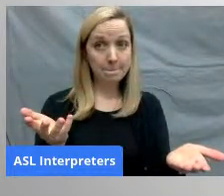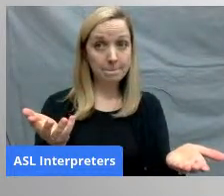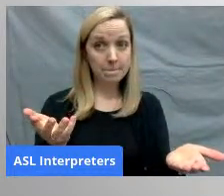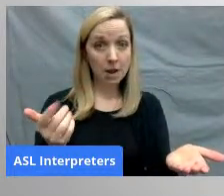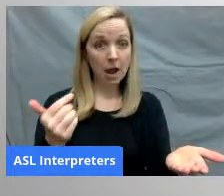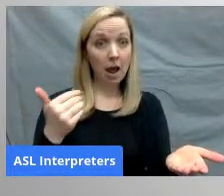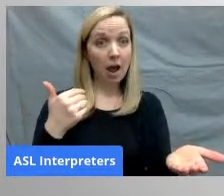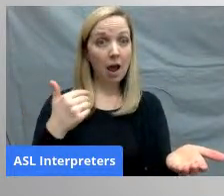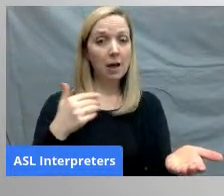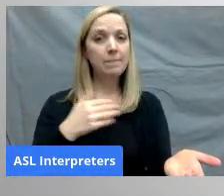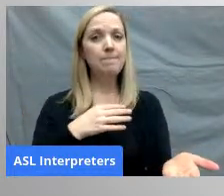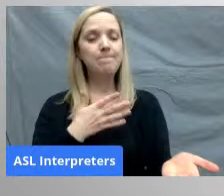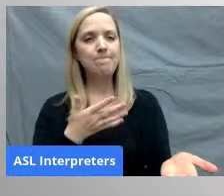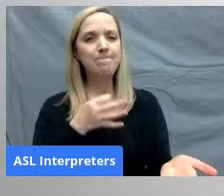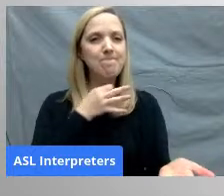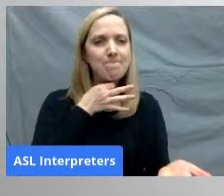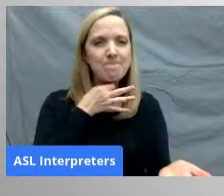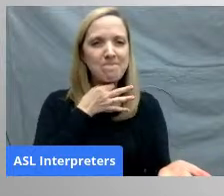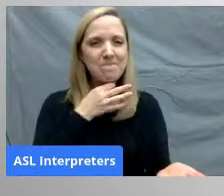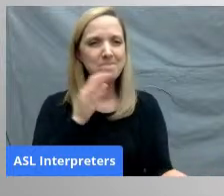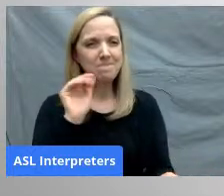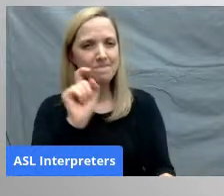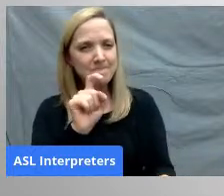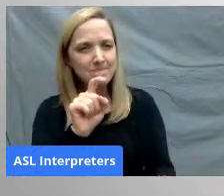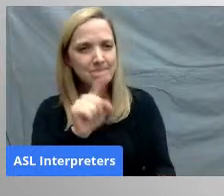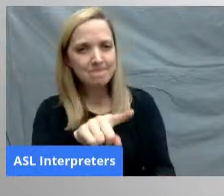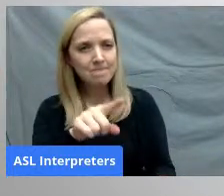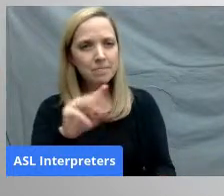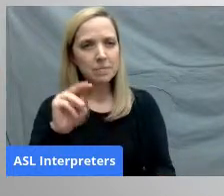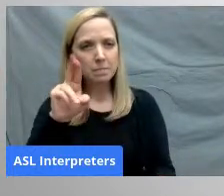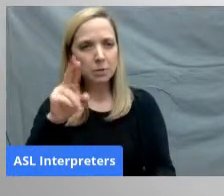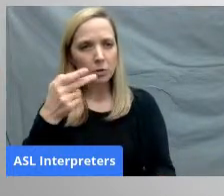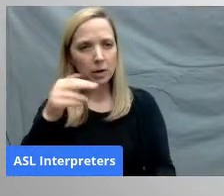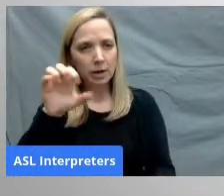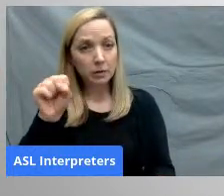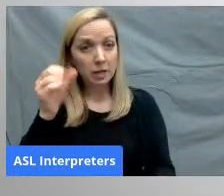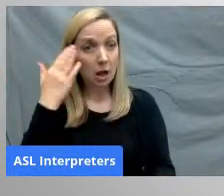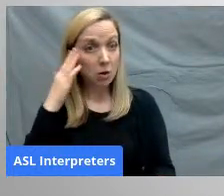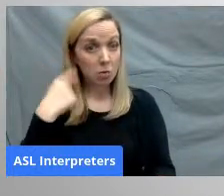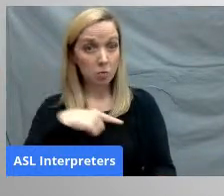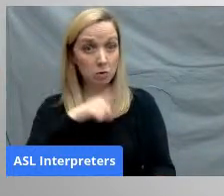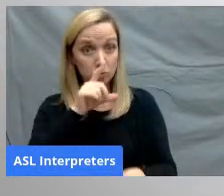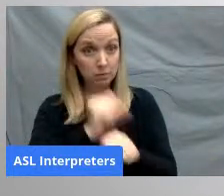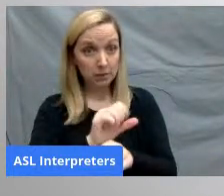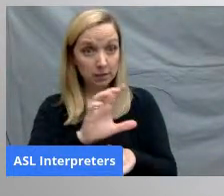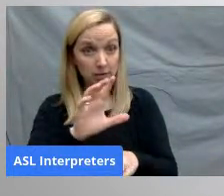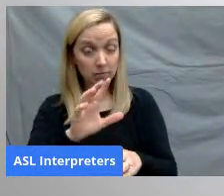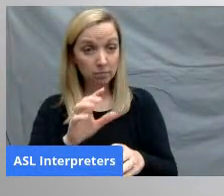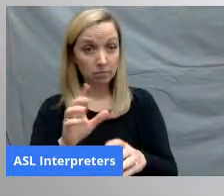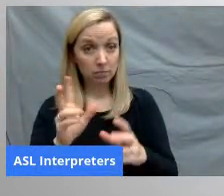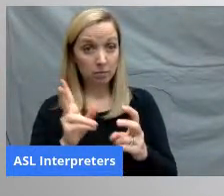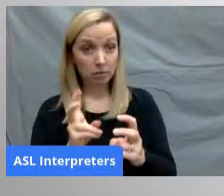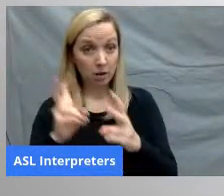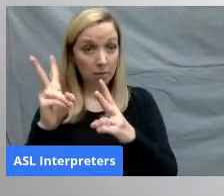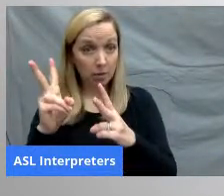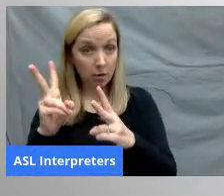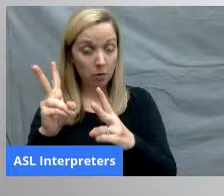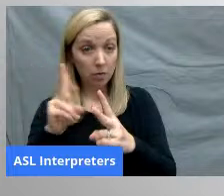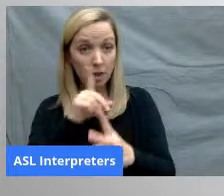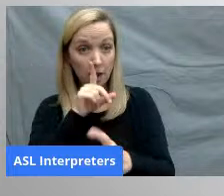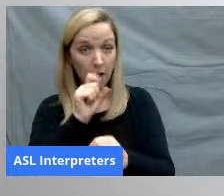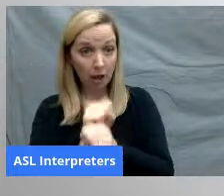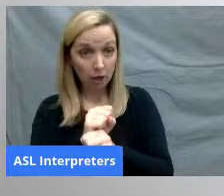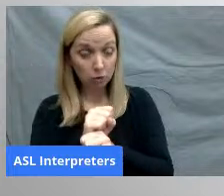have a wondering, Mr. Harris, I don't know if we were able to add the actual calendar to the board